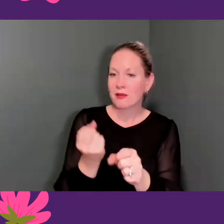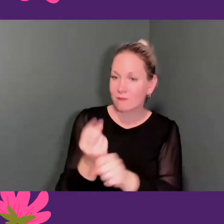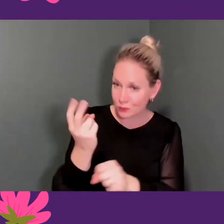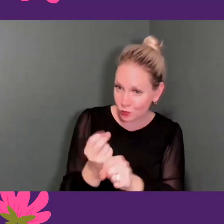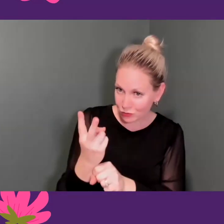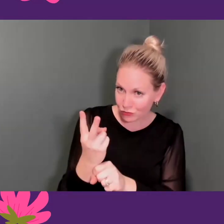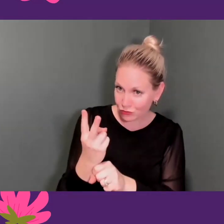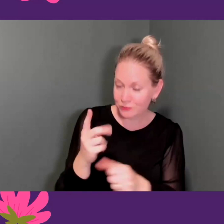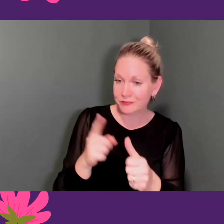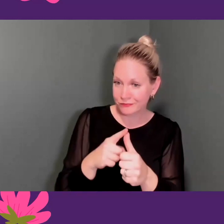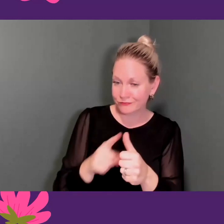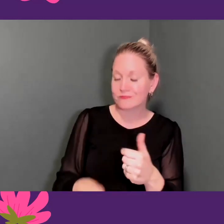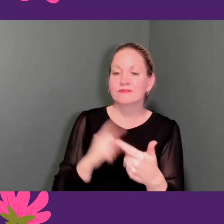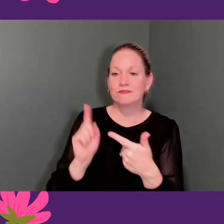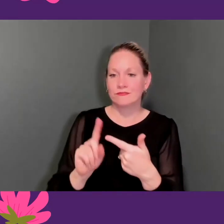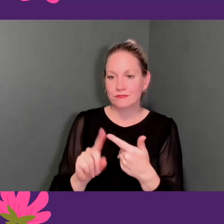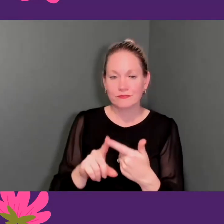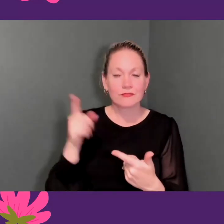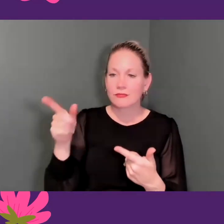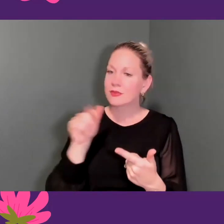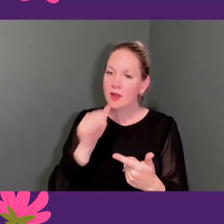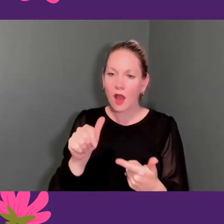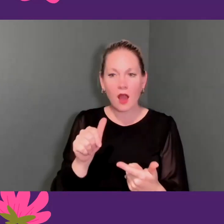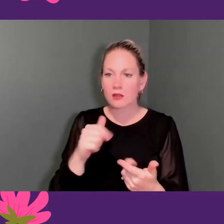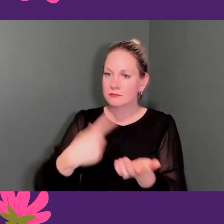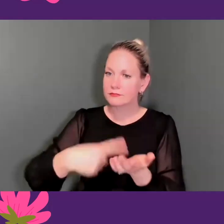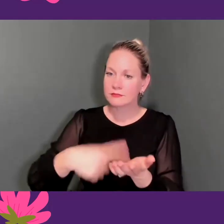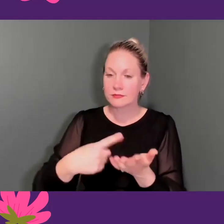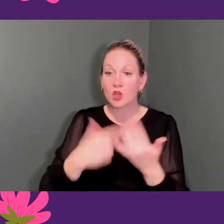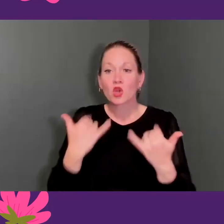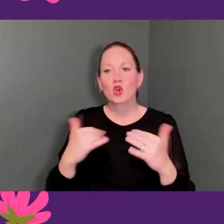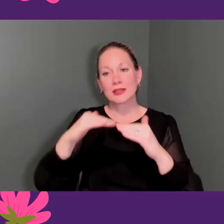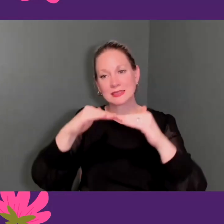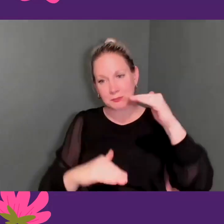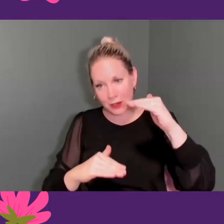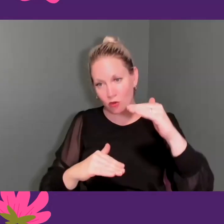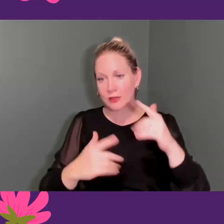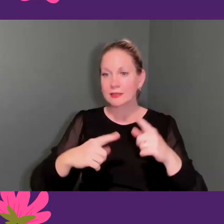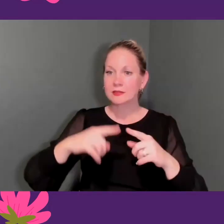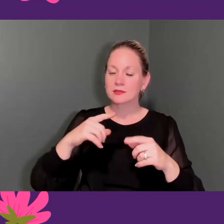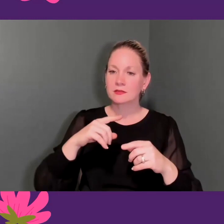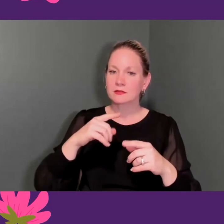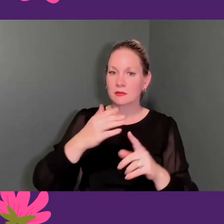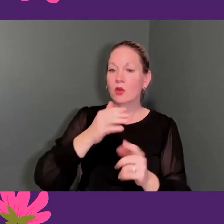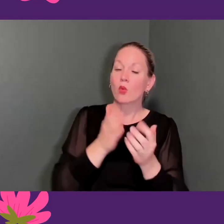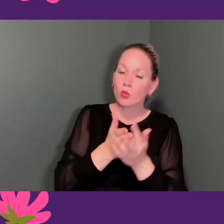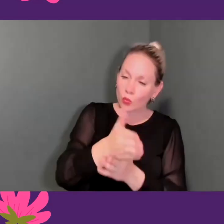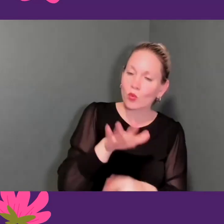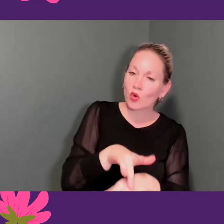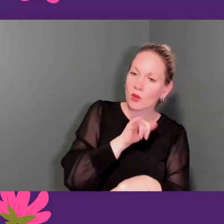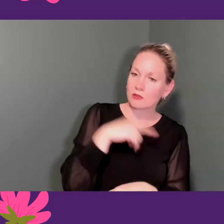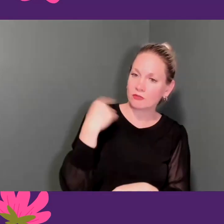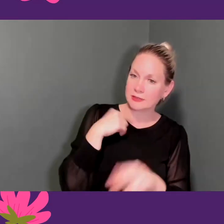screenings. In not effectively addressing existing disparities through earlier risk assessment, and